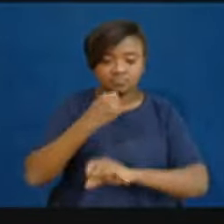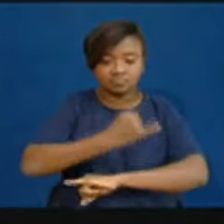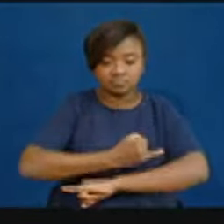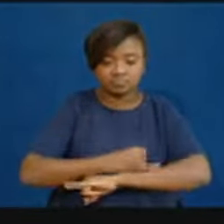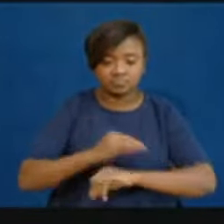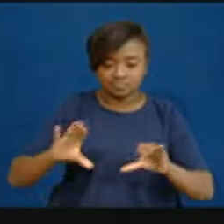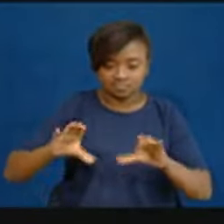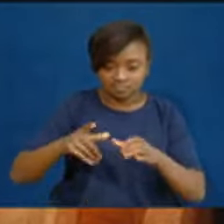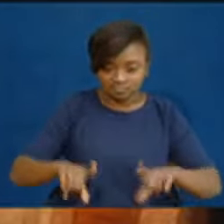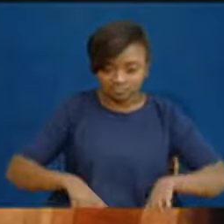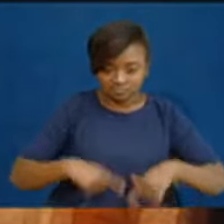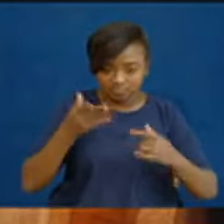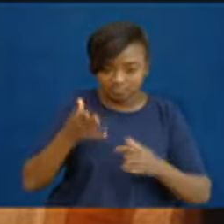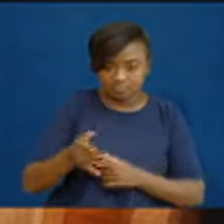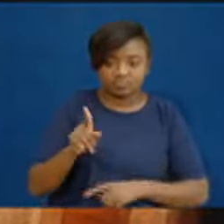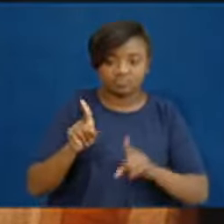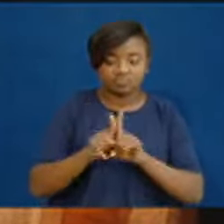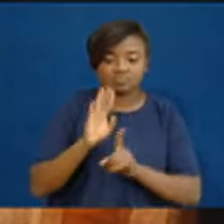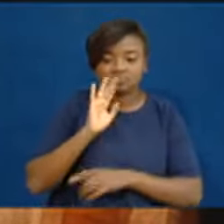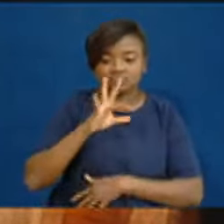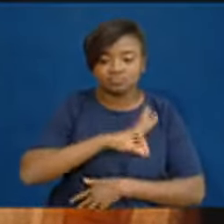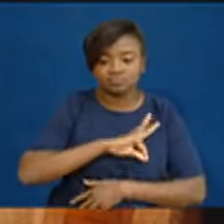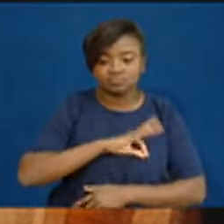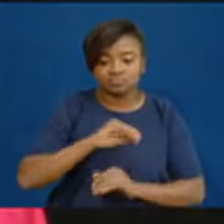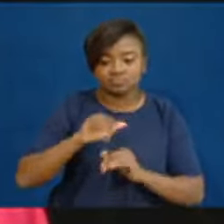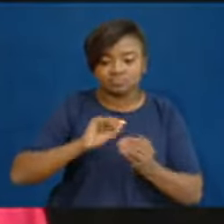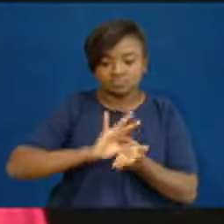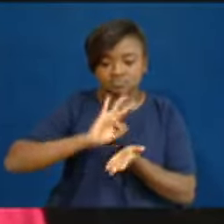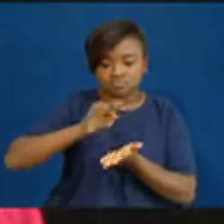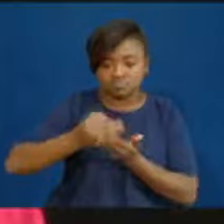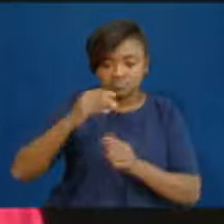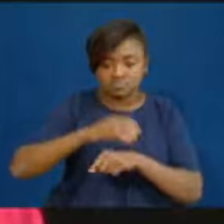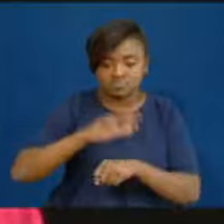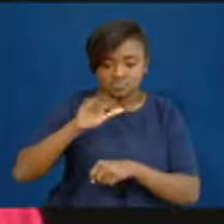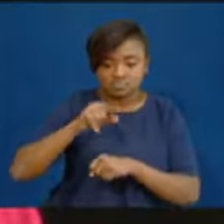the area is also expected to benefit from funding coming from the